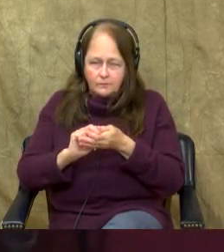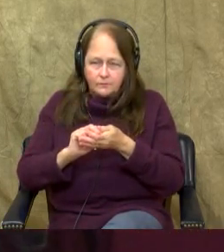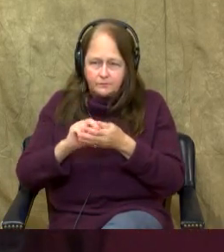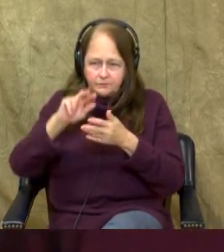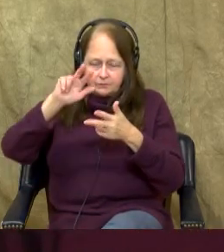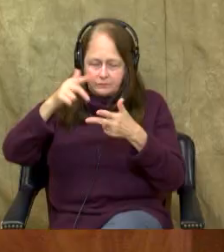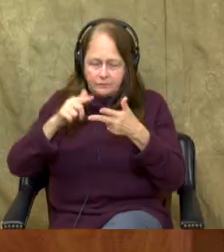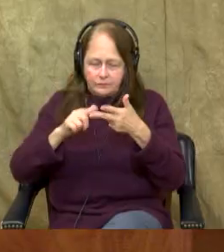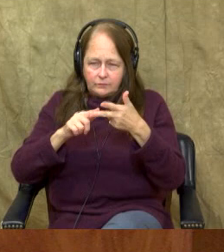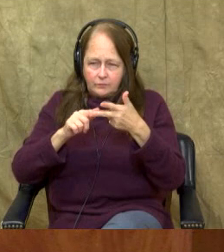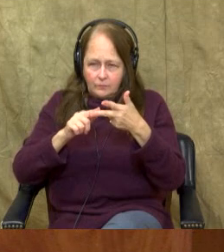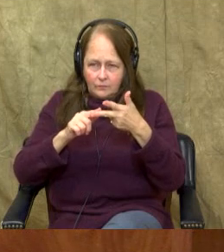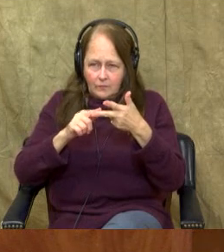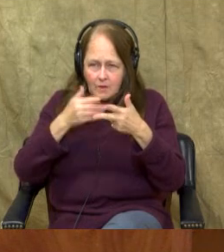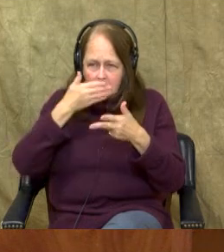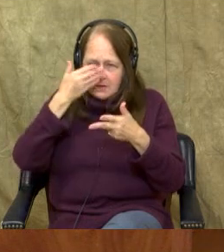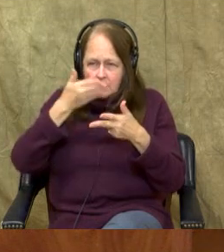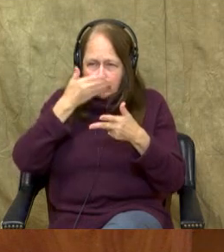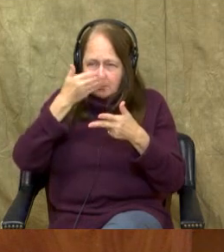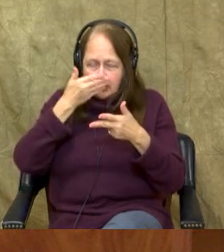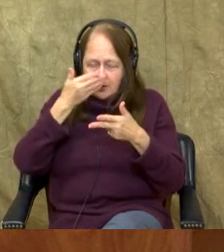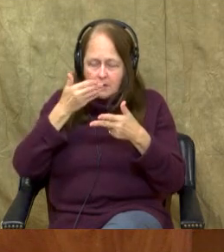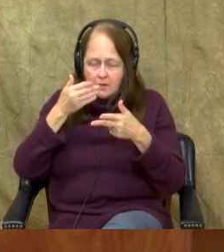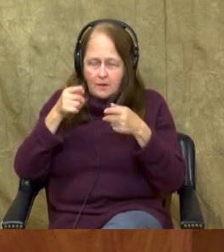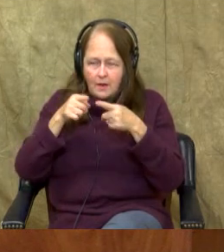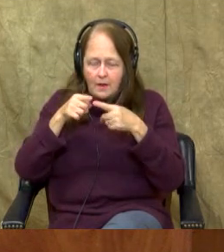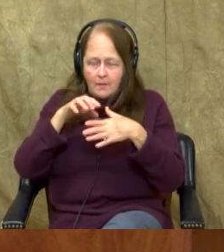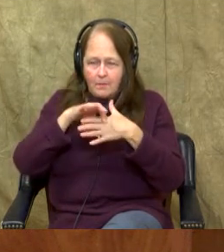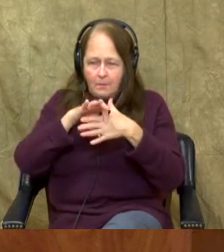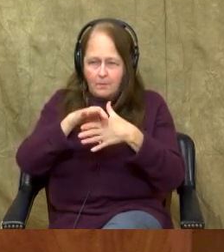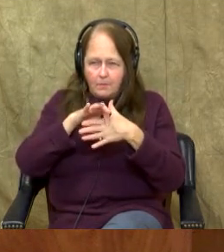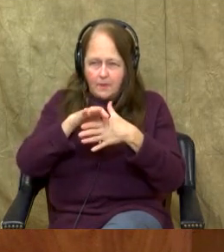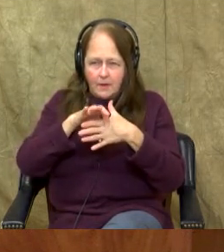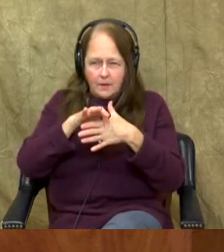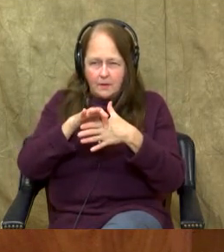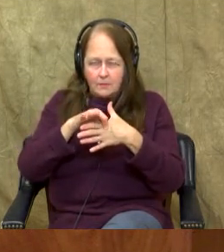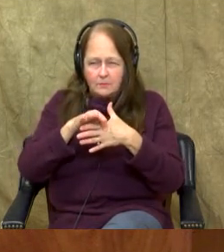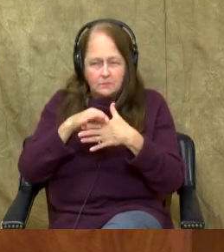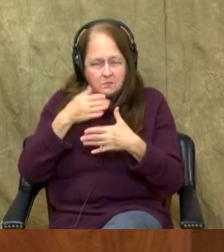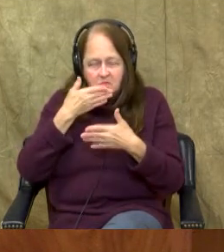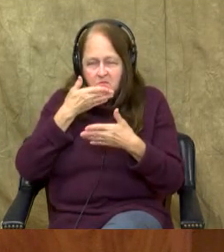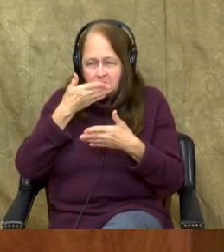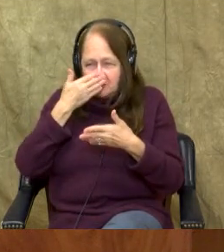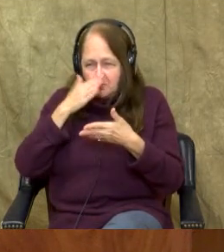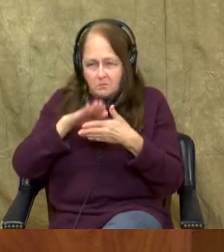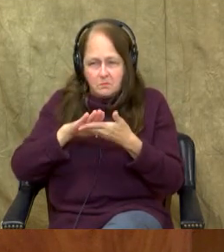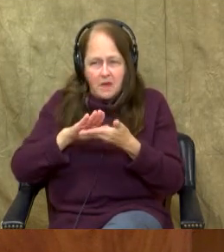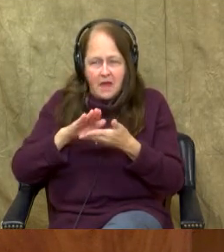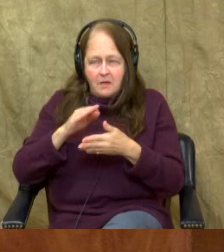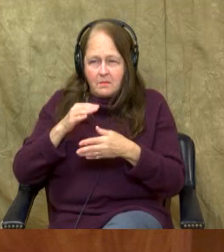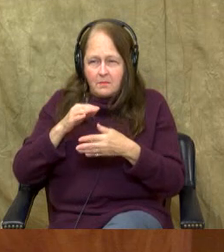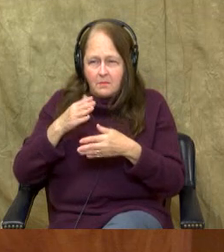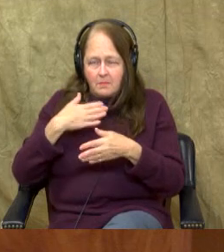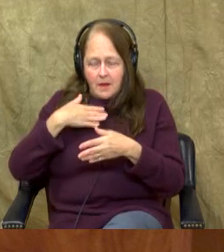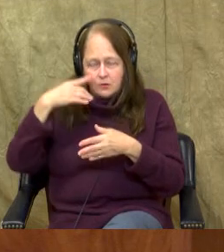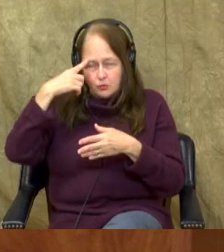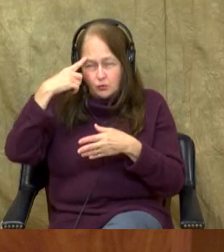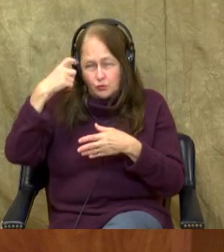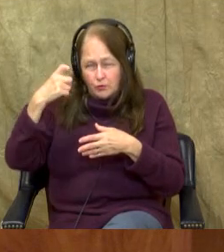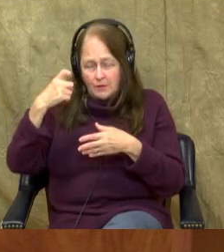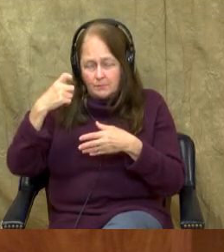The third one says stink like rotten meat. Well, that's pretty bad. If my dream stunk like rotten